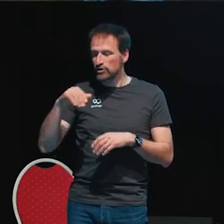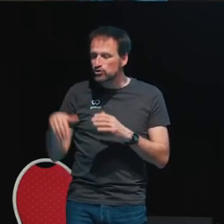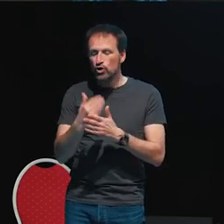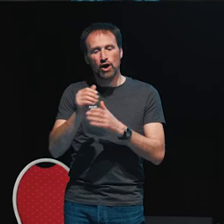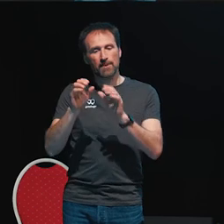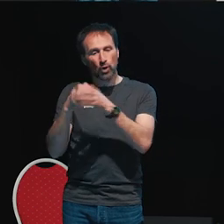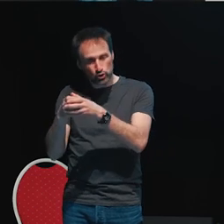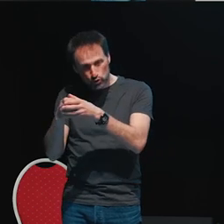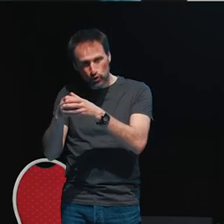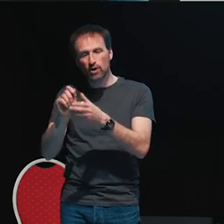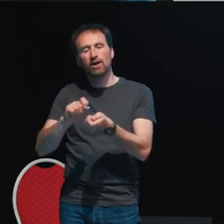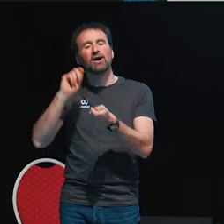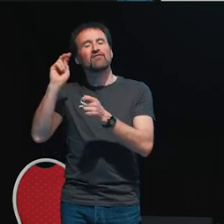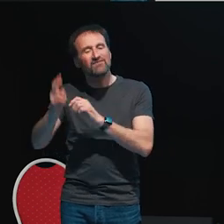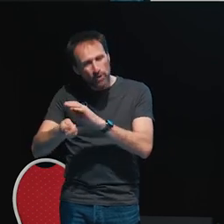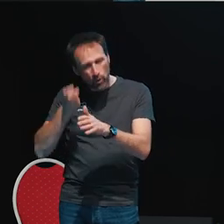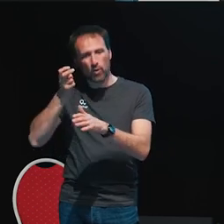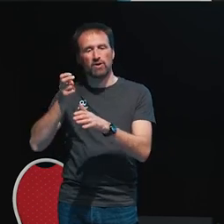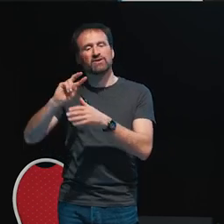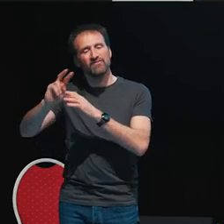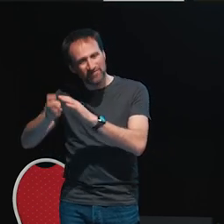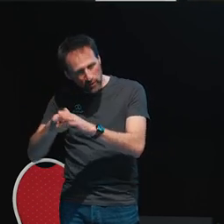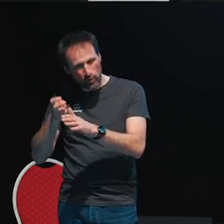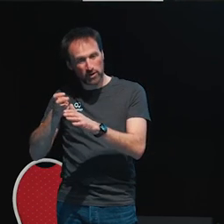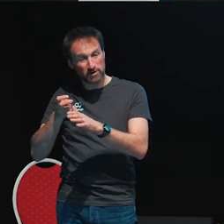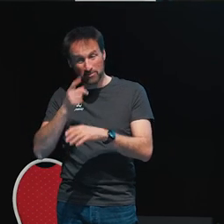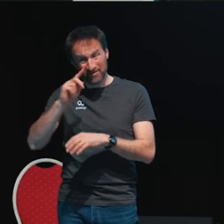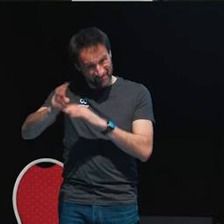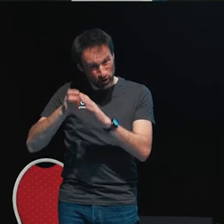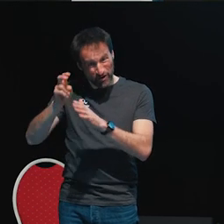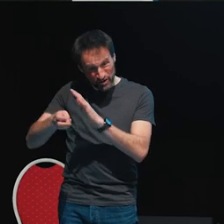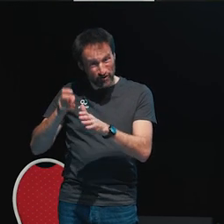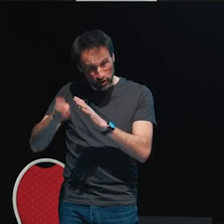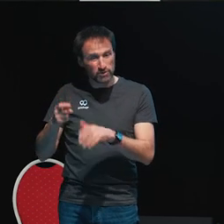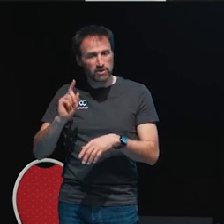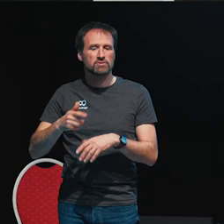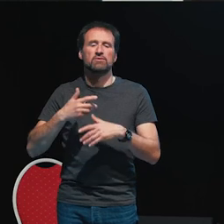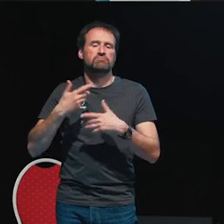repeat. So you repeat those steps until you have no more dependencies.